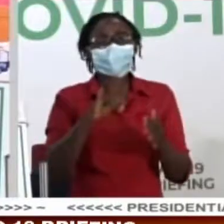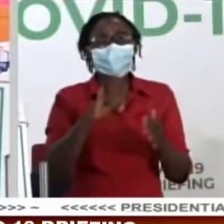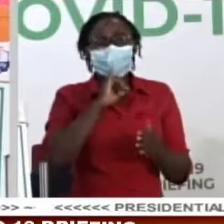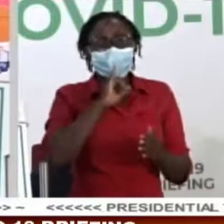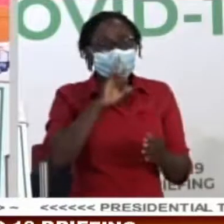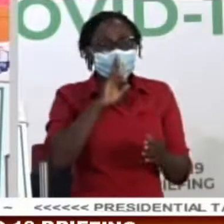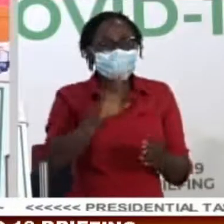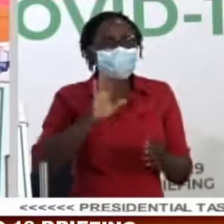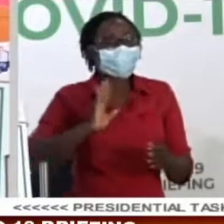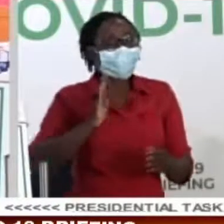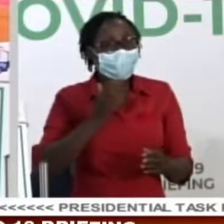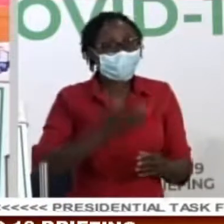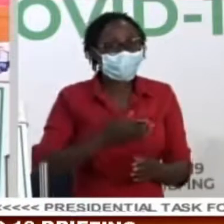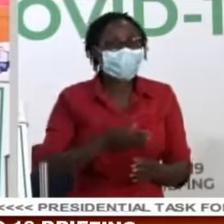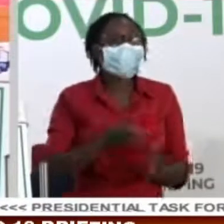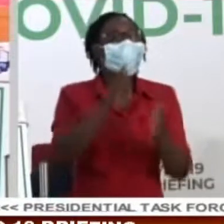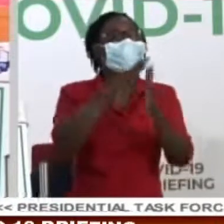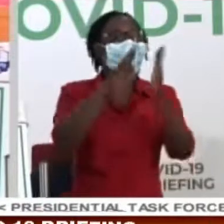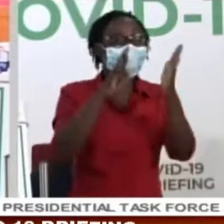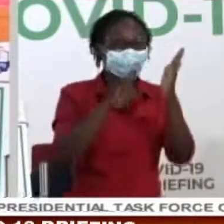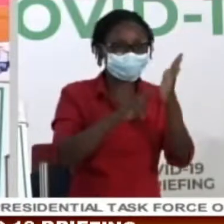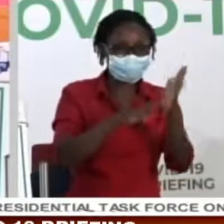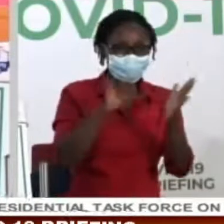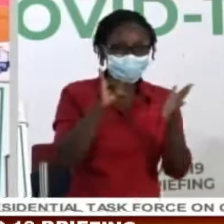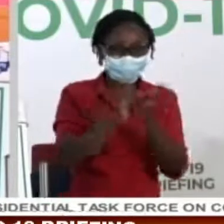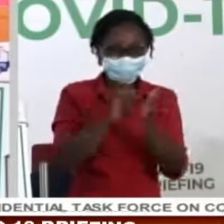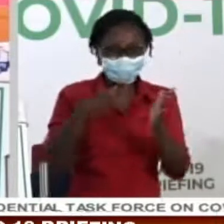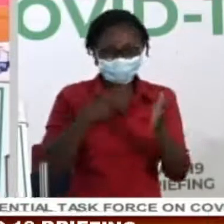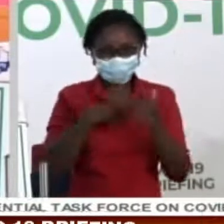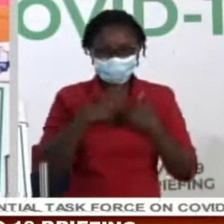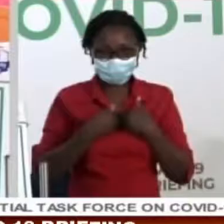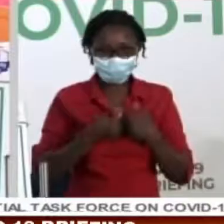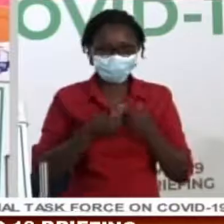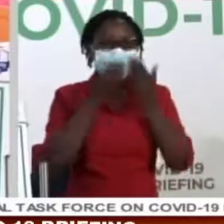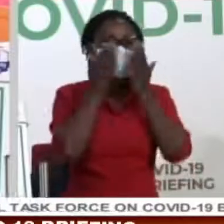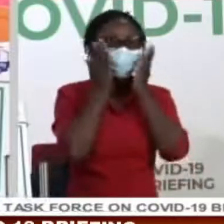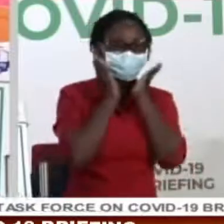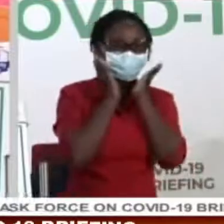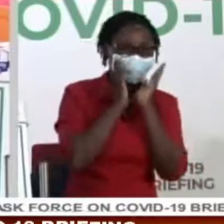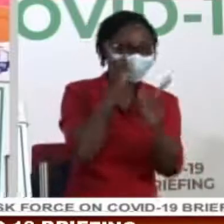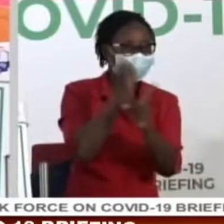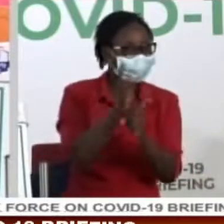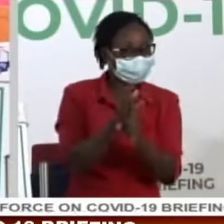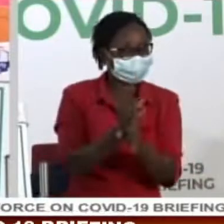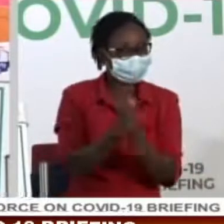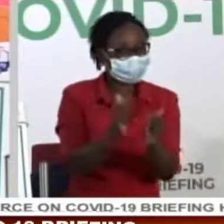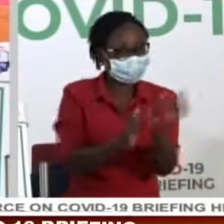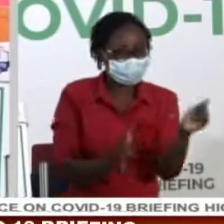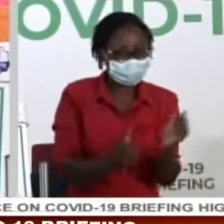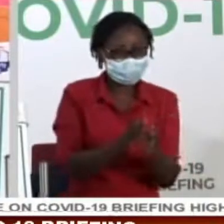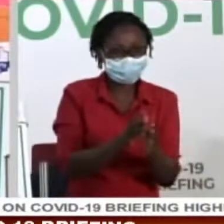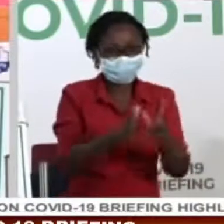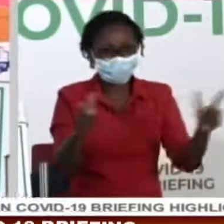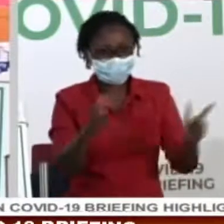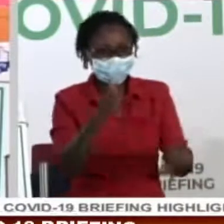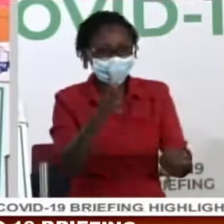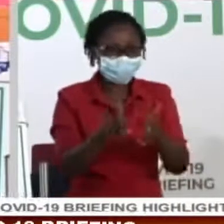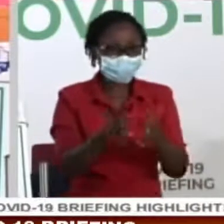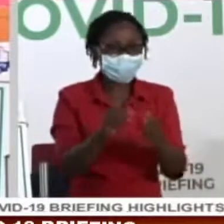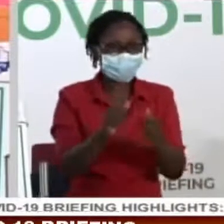simple non-pharmaceutical interventions like wearing your mask, avoiding crowds, frequently washing